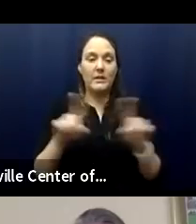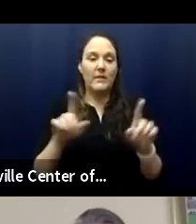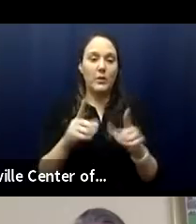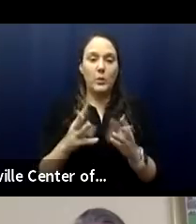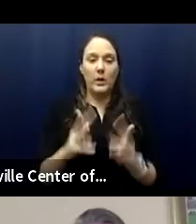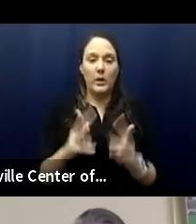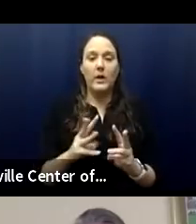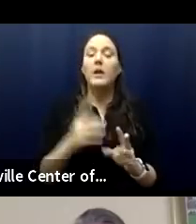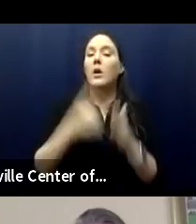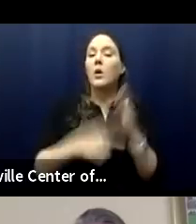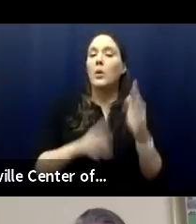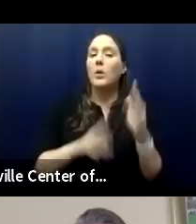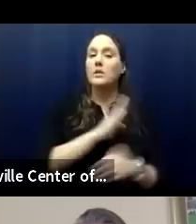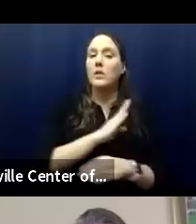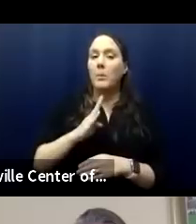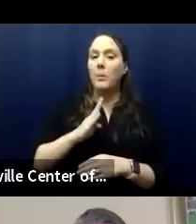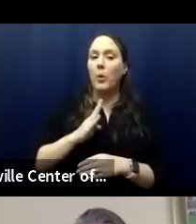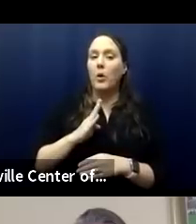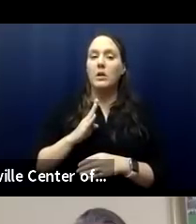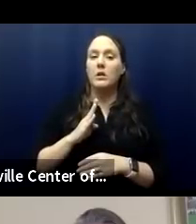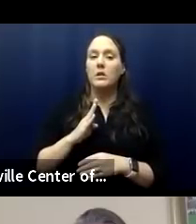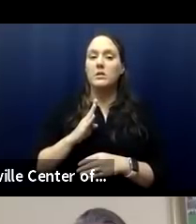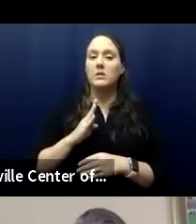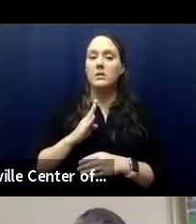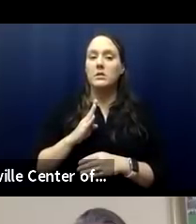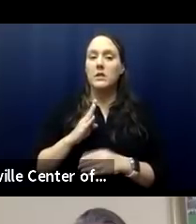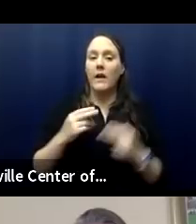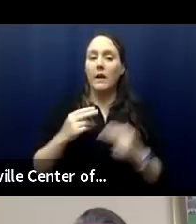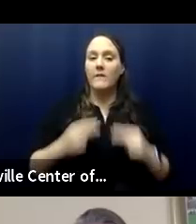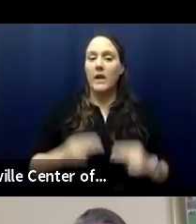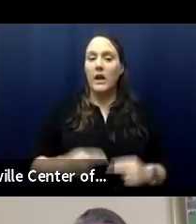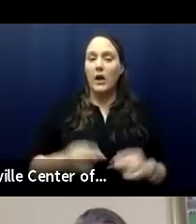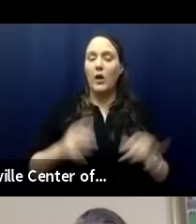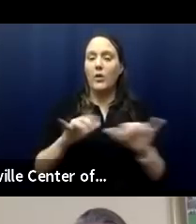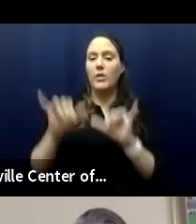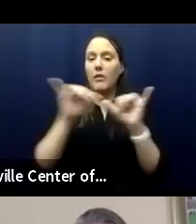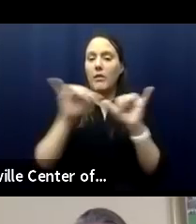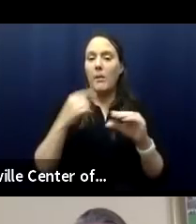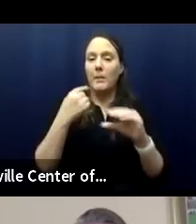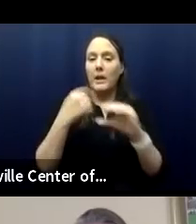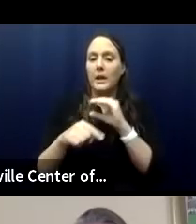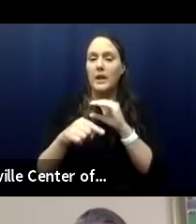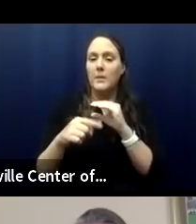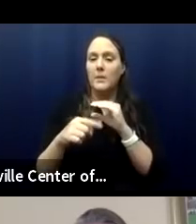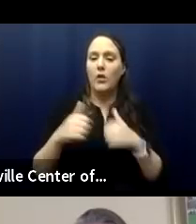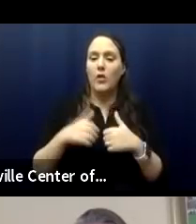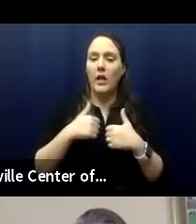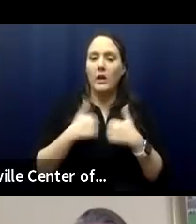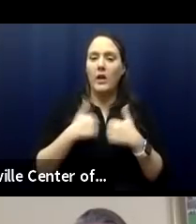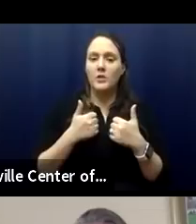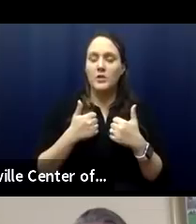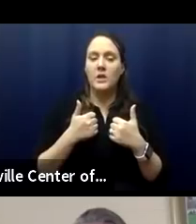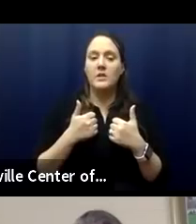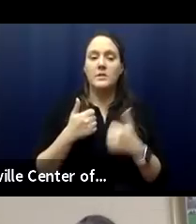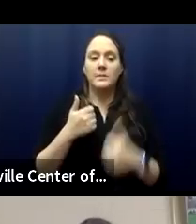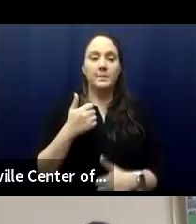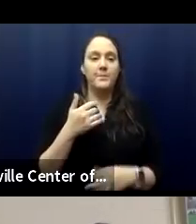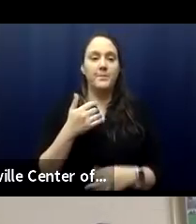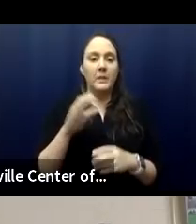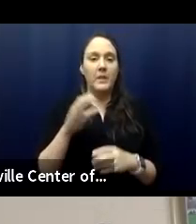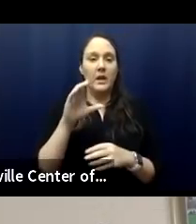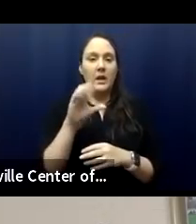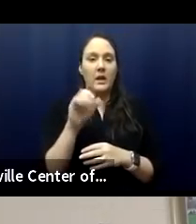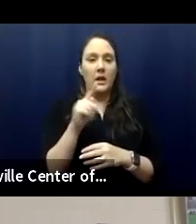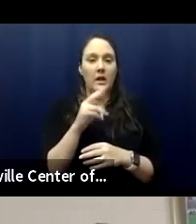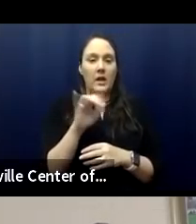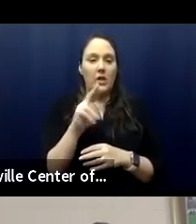is the Board of Health common email? Do you know that one? There is this is Catherine, everybody. There is on the Board